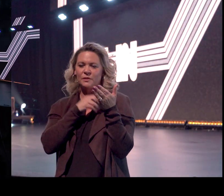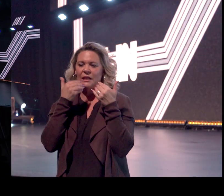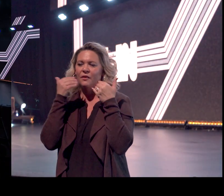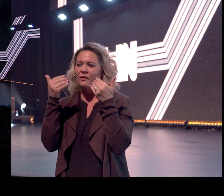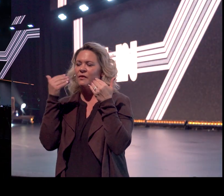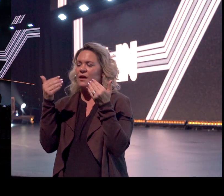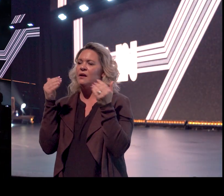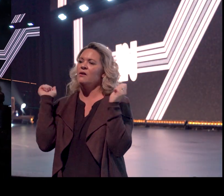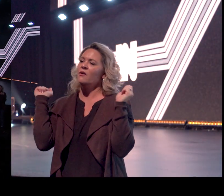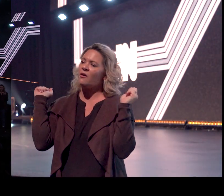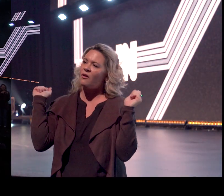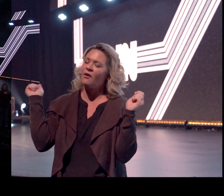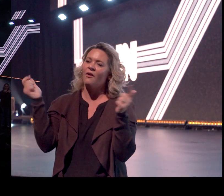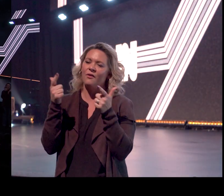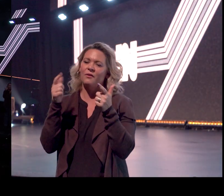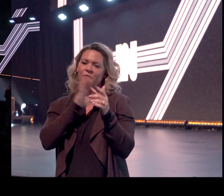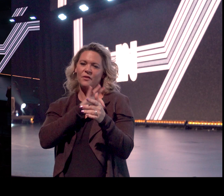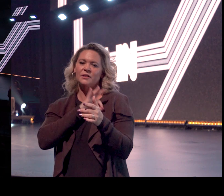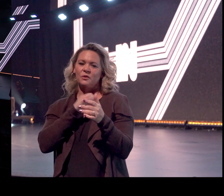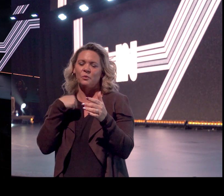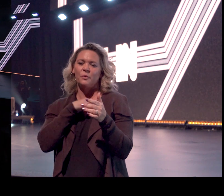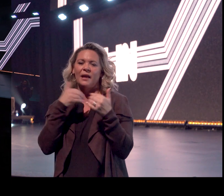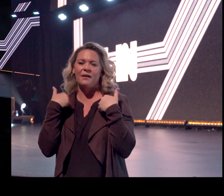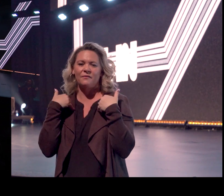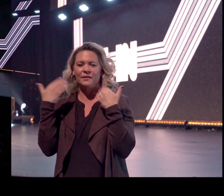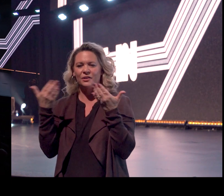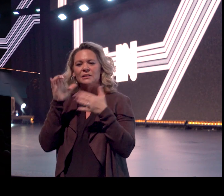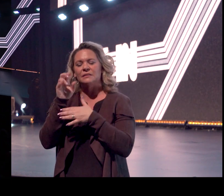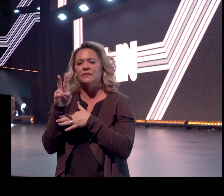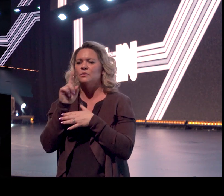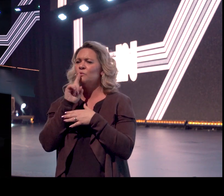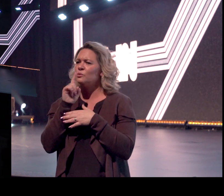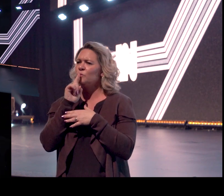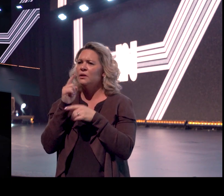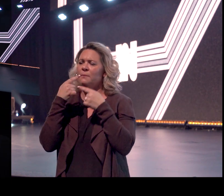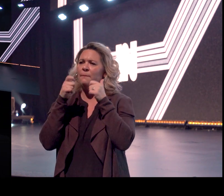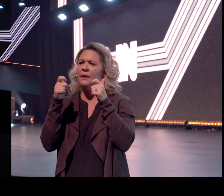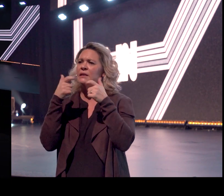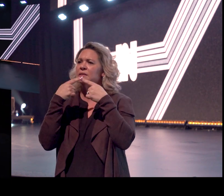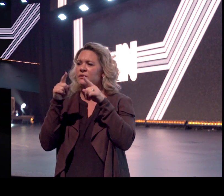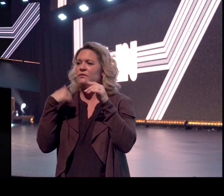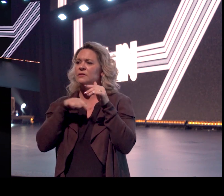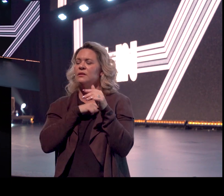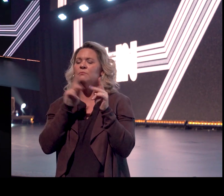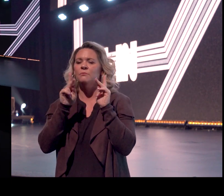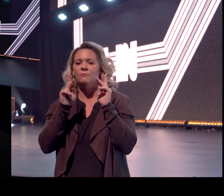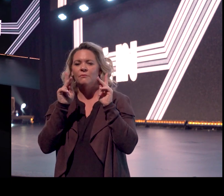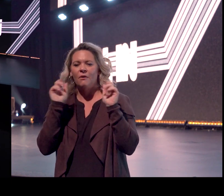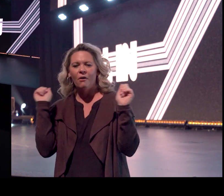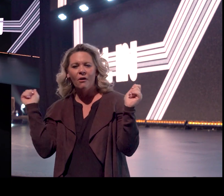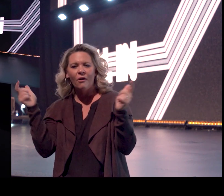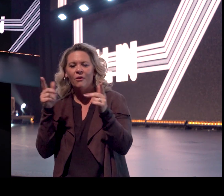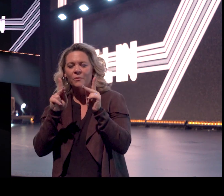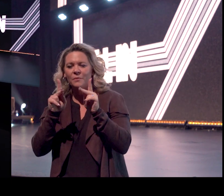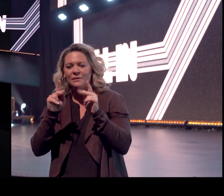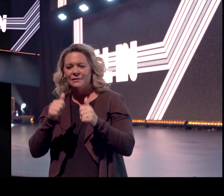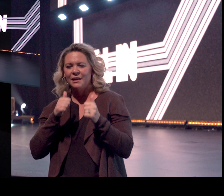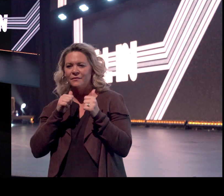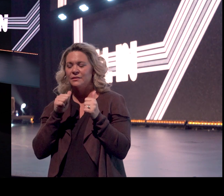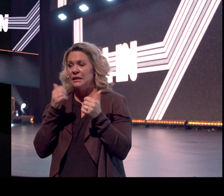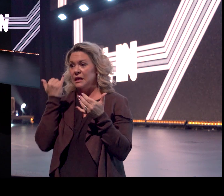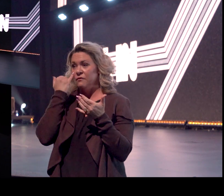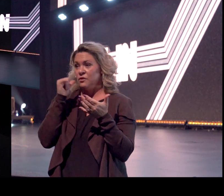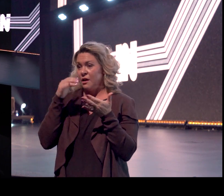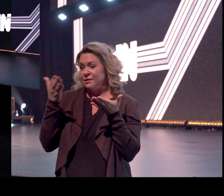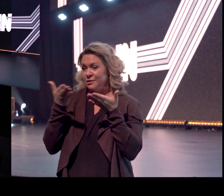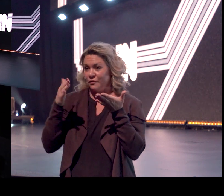I just want to personally thank every single volunteer we have at CCV. You're making an incredible difference. And I want to